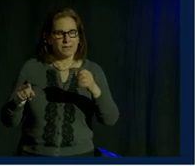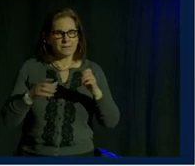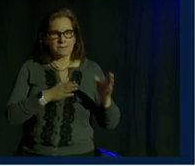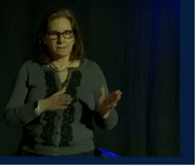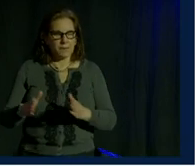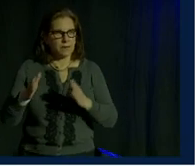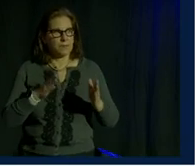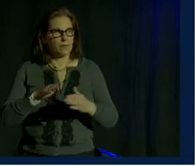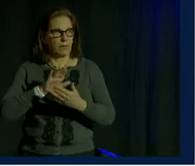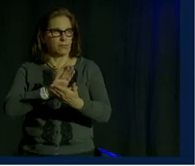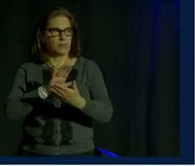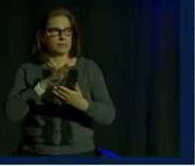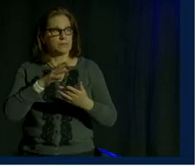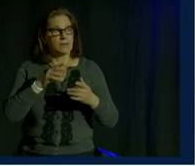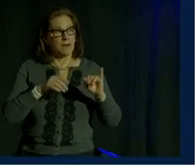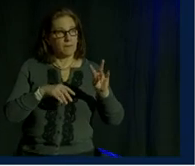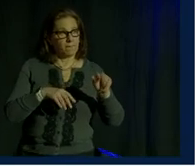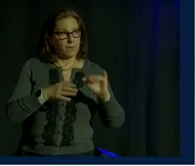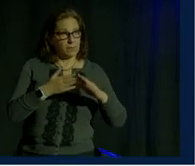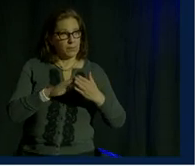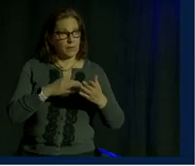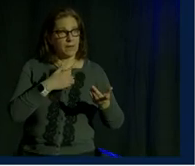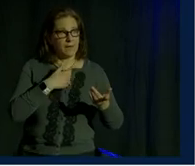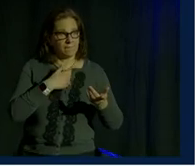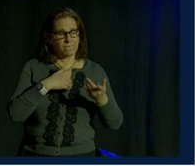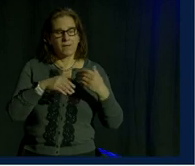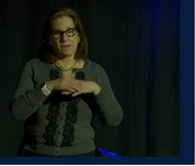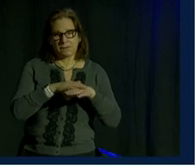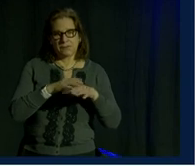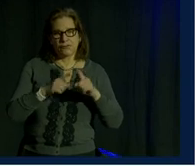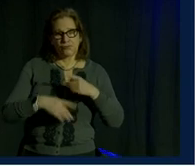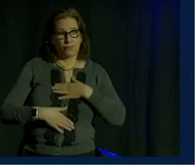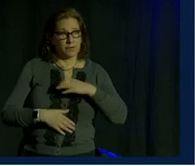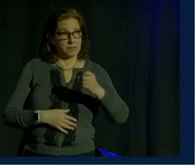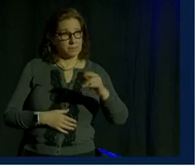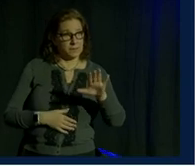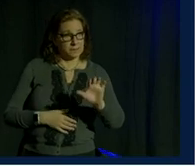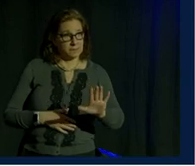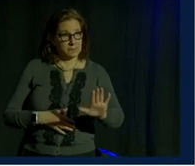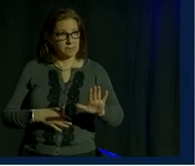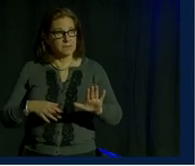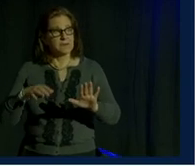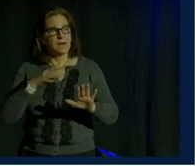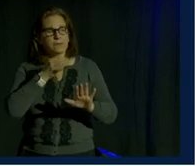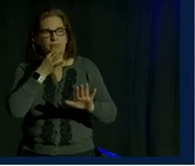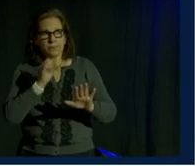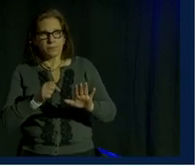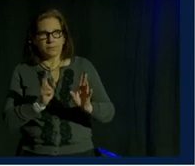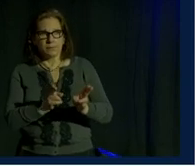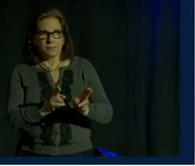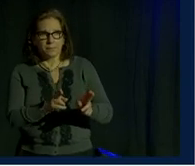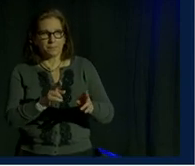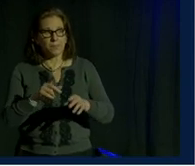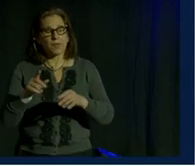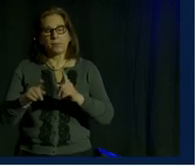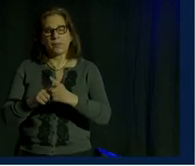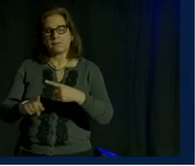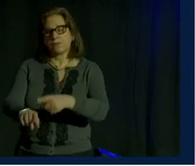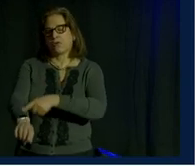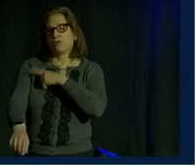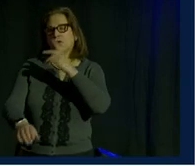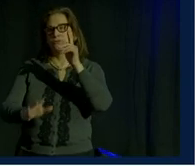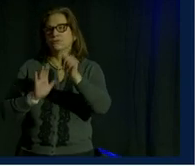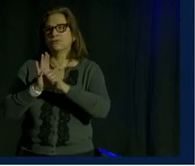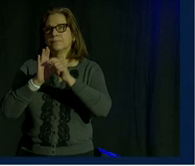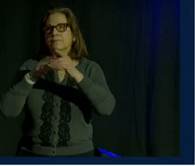approach to ensure that the Ivy City community has access to recreational space as soon as possible, while also